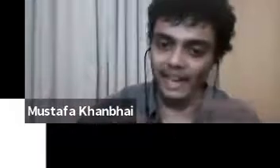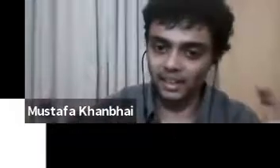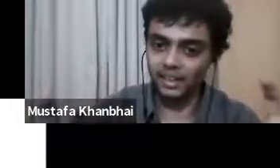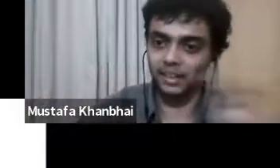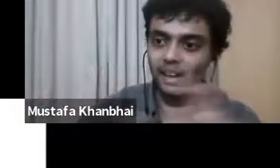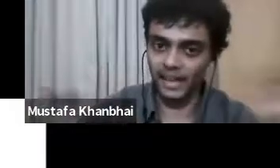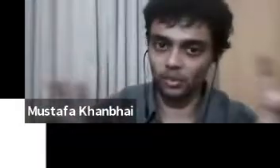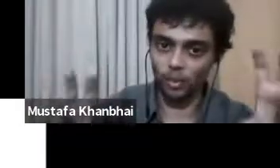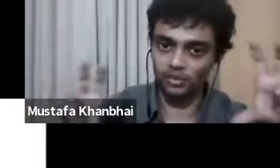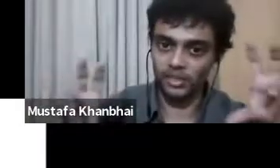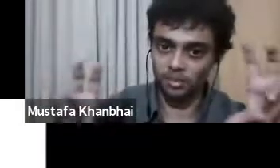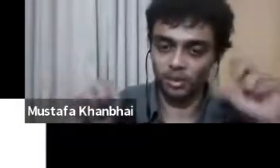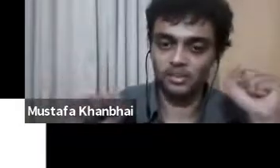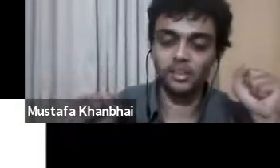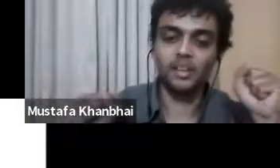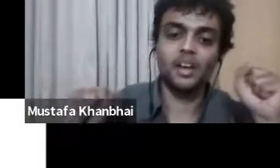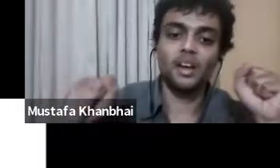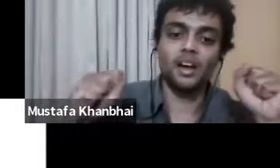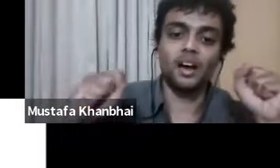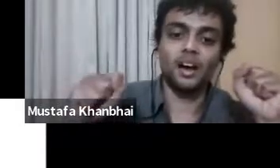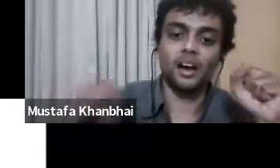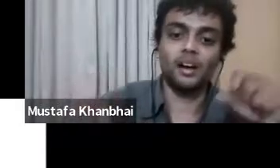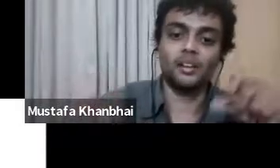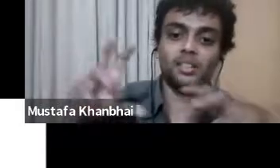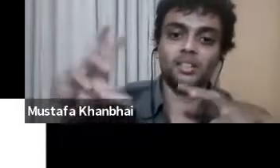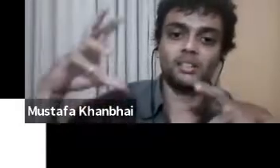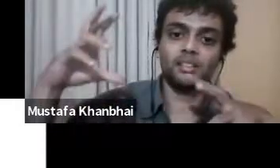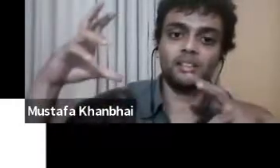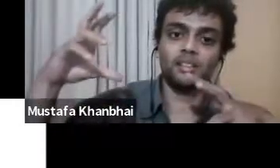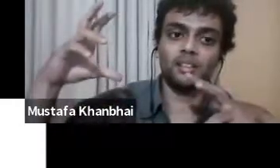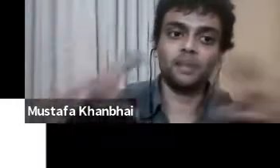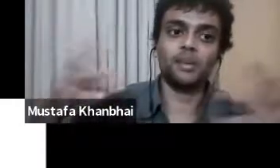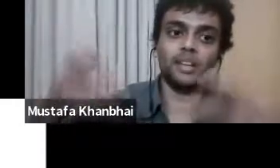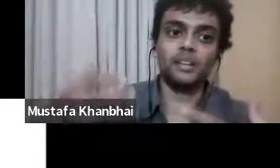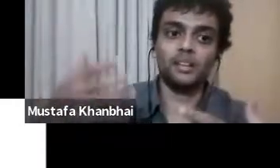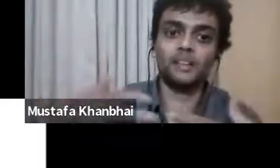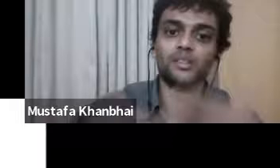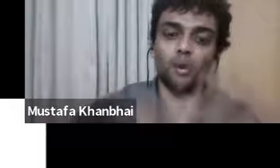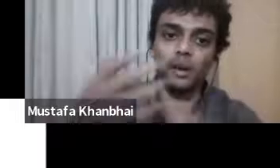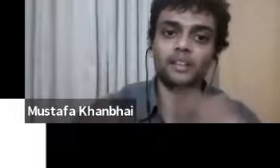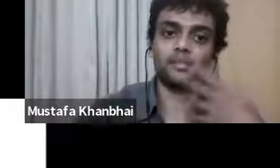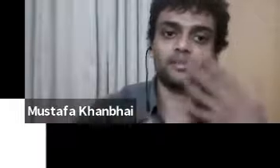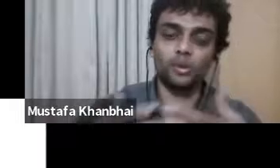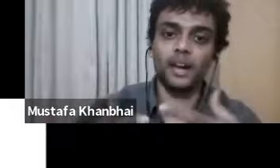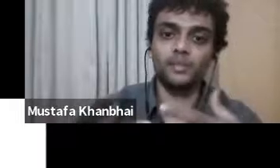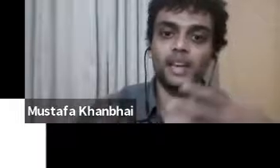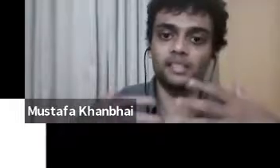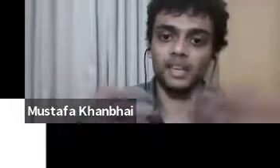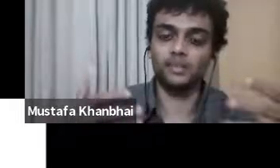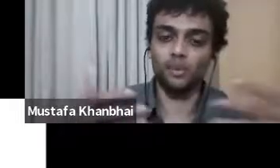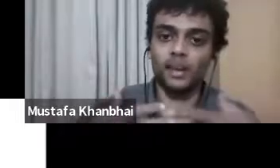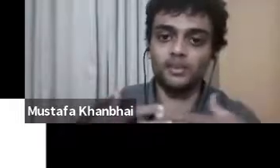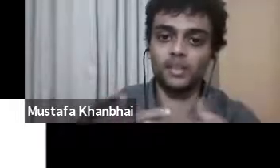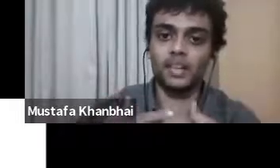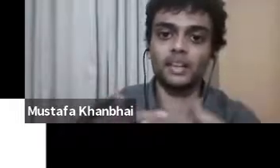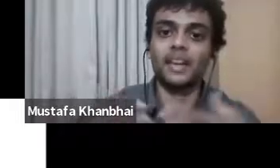sort of titled like one of these books. She deliberately, like, she formatted photographs and